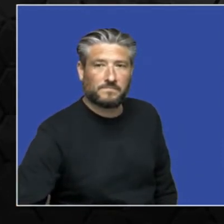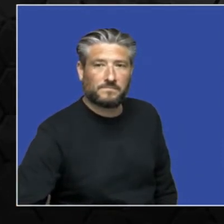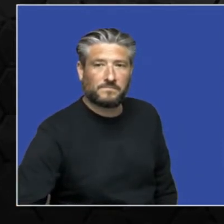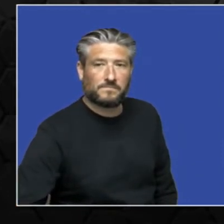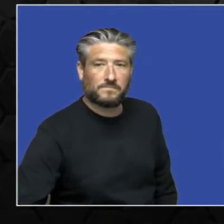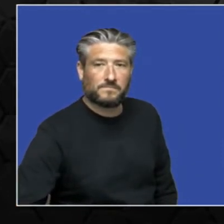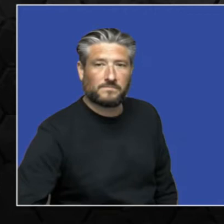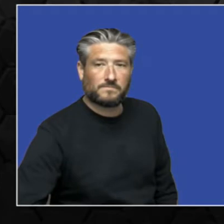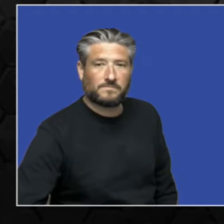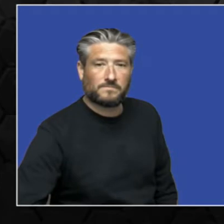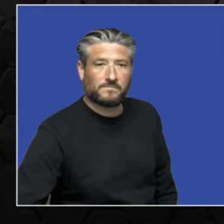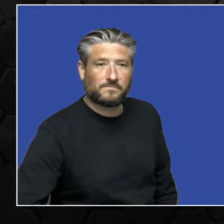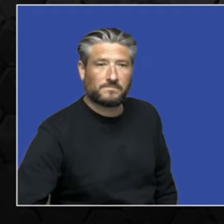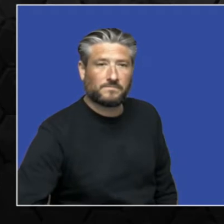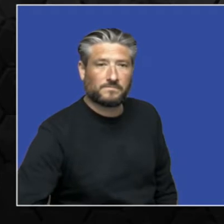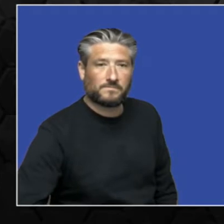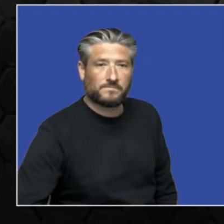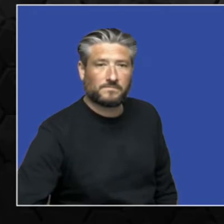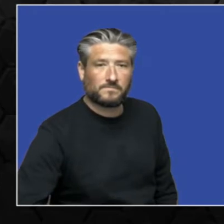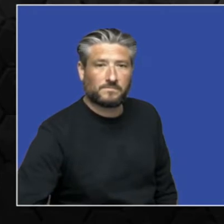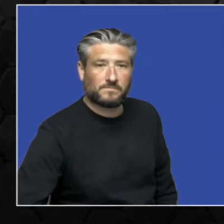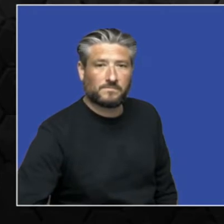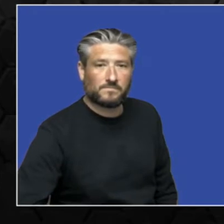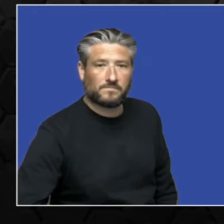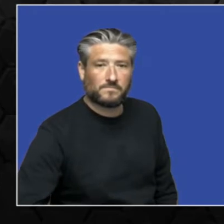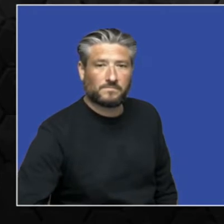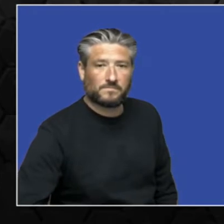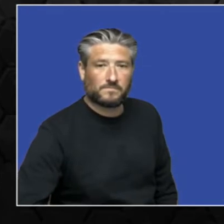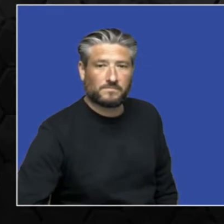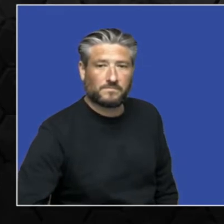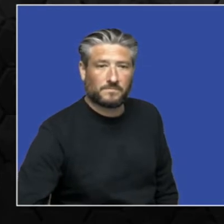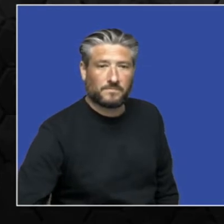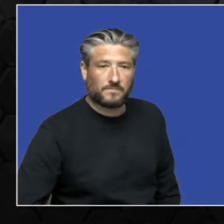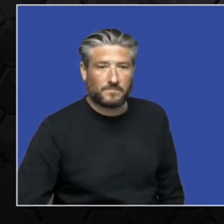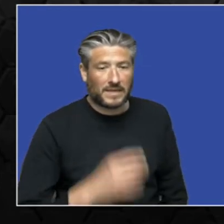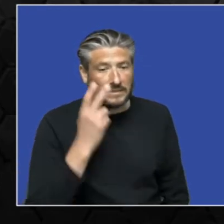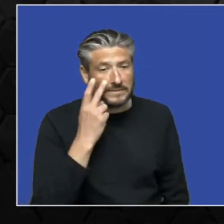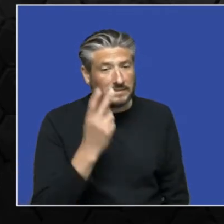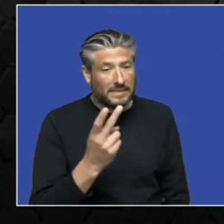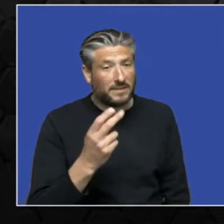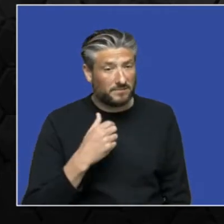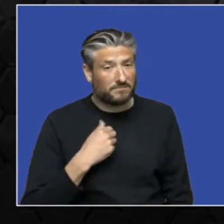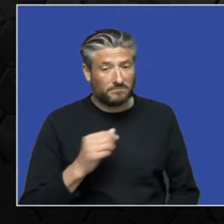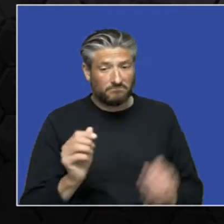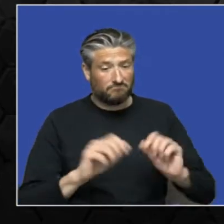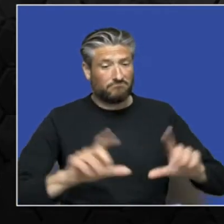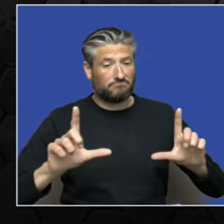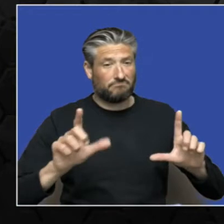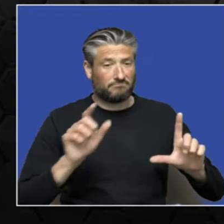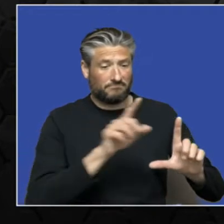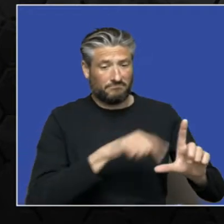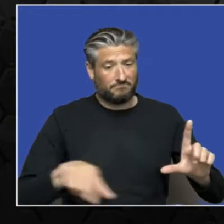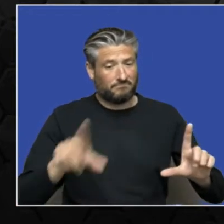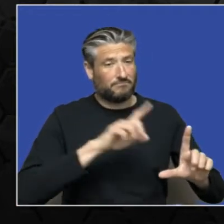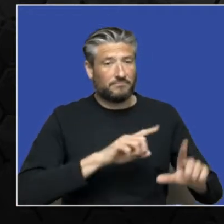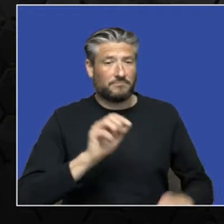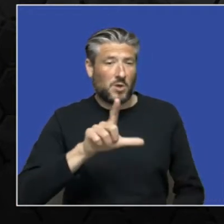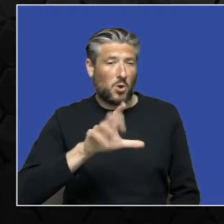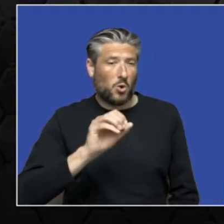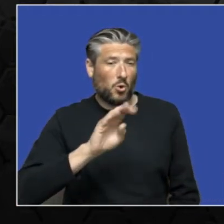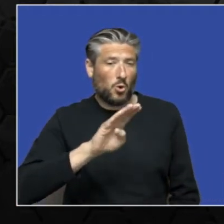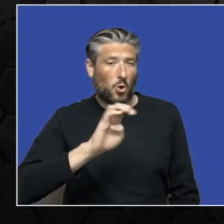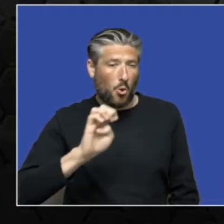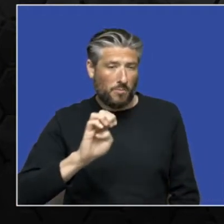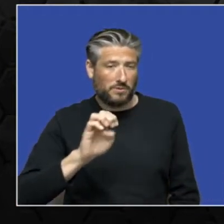Here you can see I have on my desktop Lope AI open. Lope is a project or an application by Microsoft